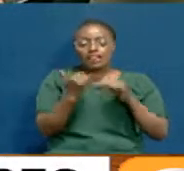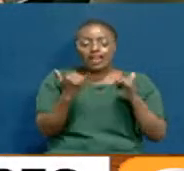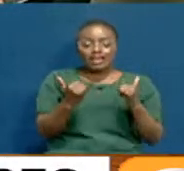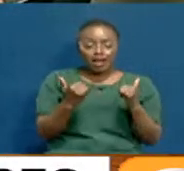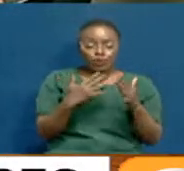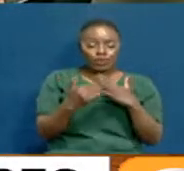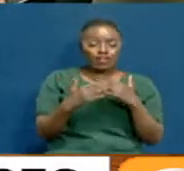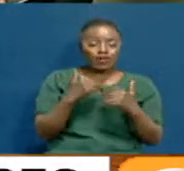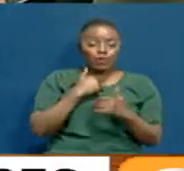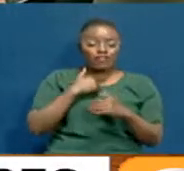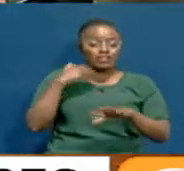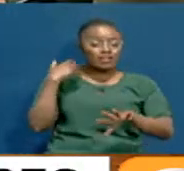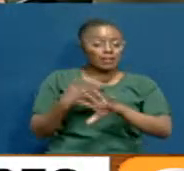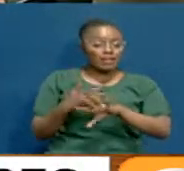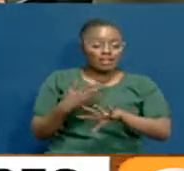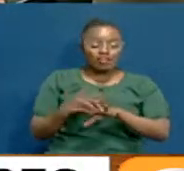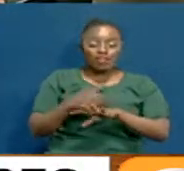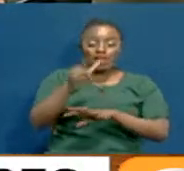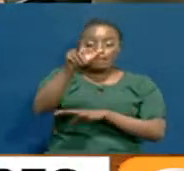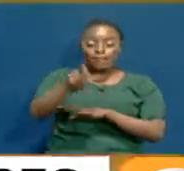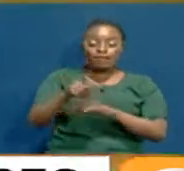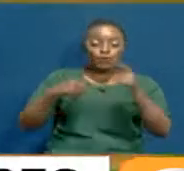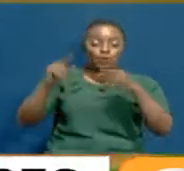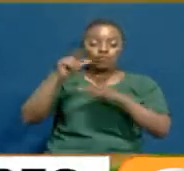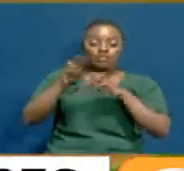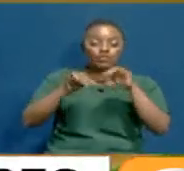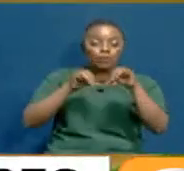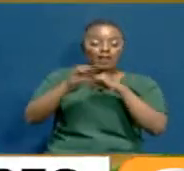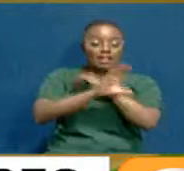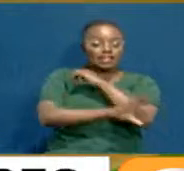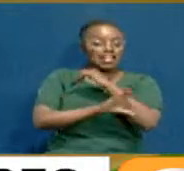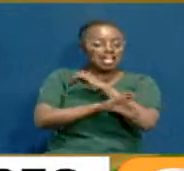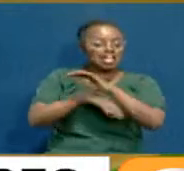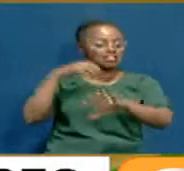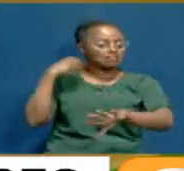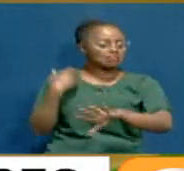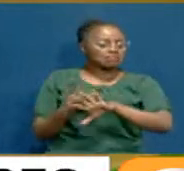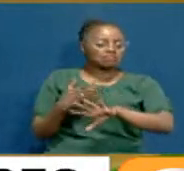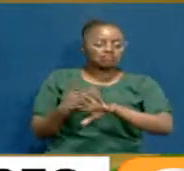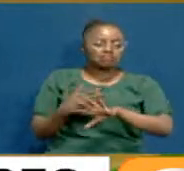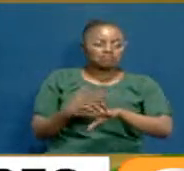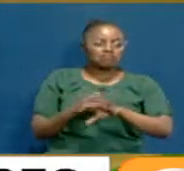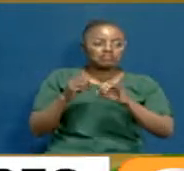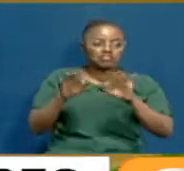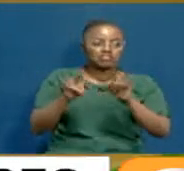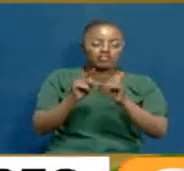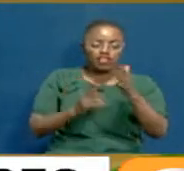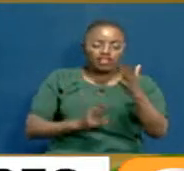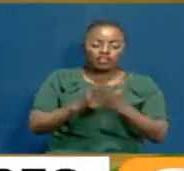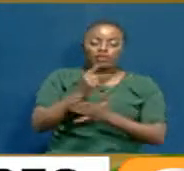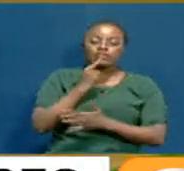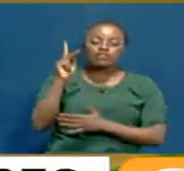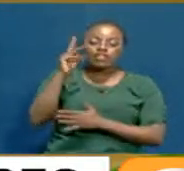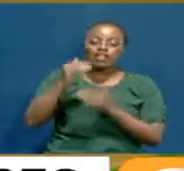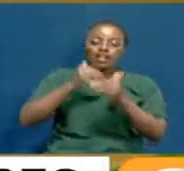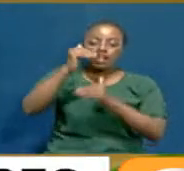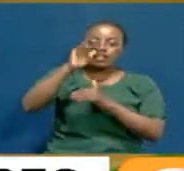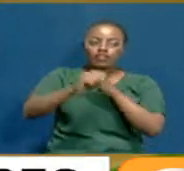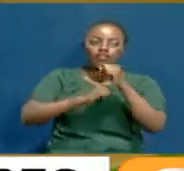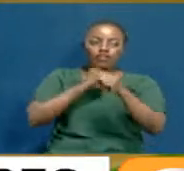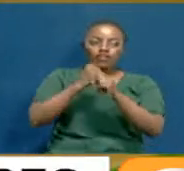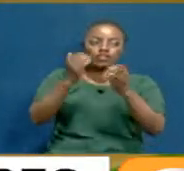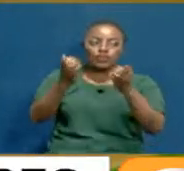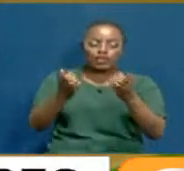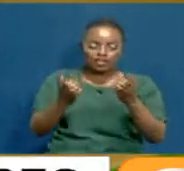is, it will be very difficult for whoever wins to actually manage the country unless they actually honest tell Kenyans, for the next 5 years, you